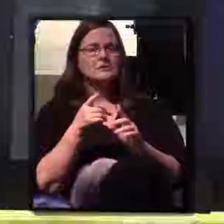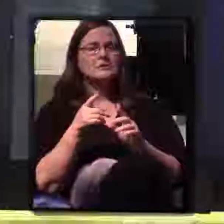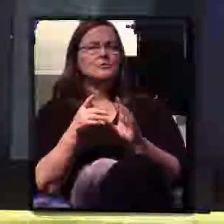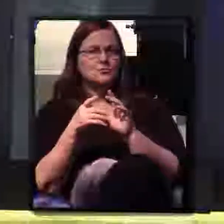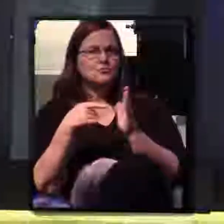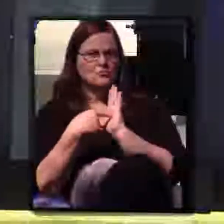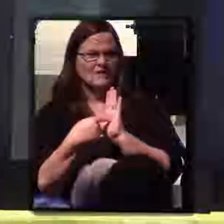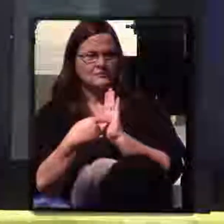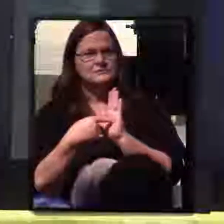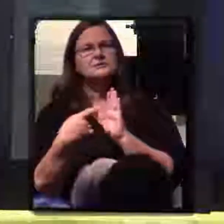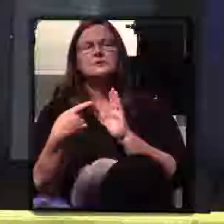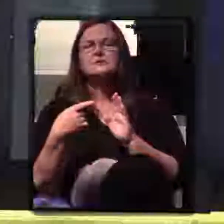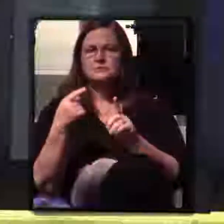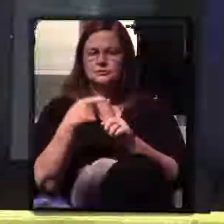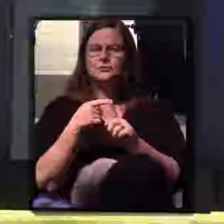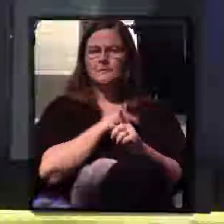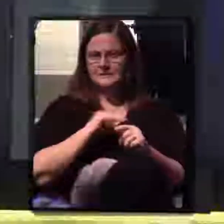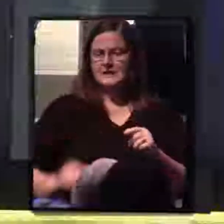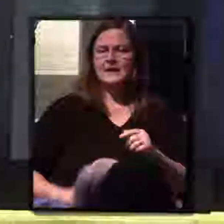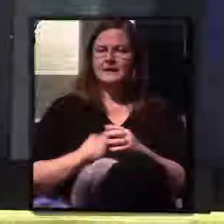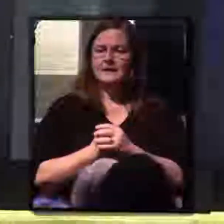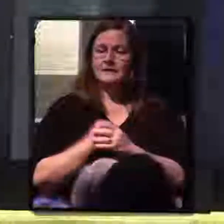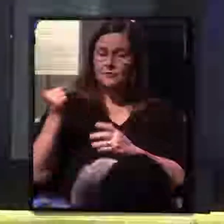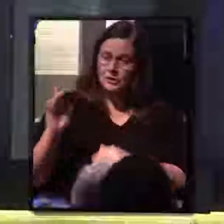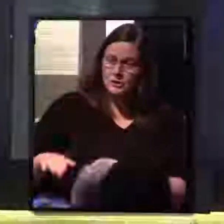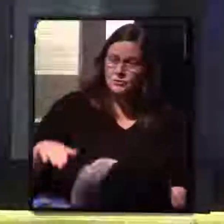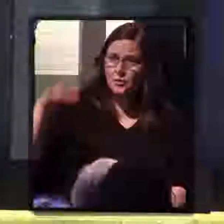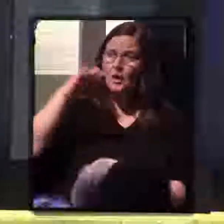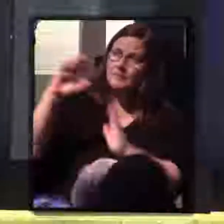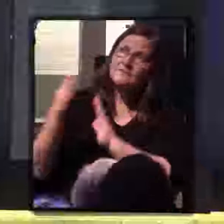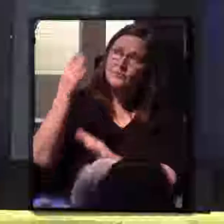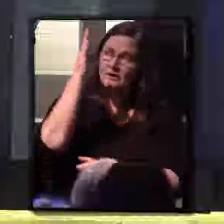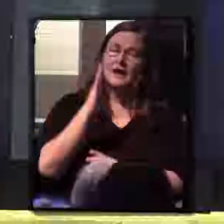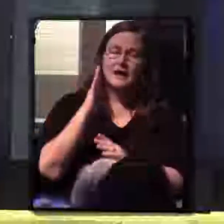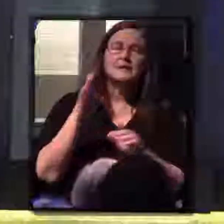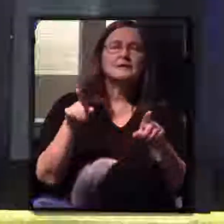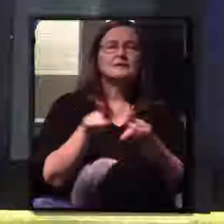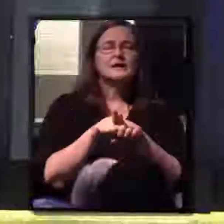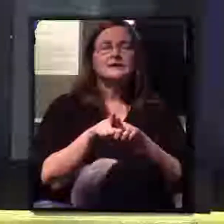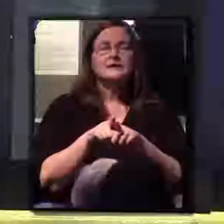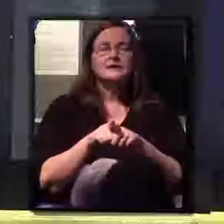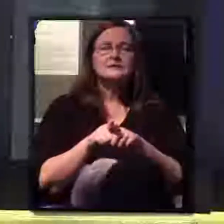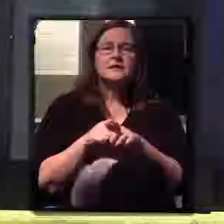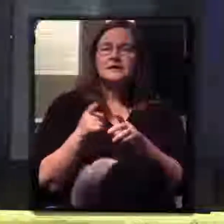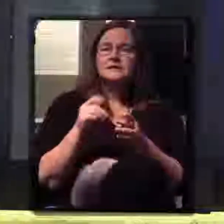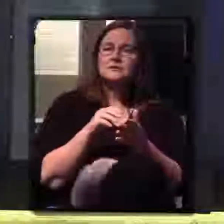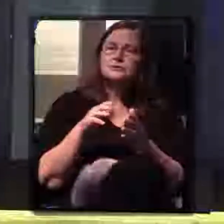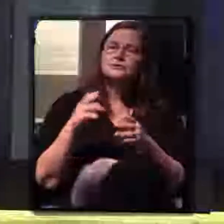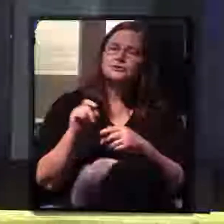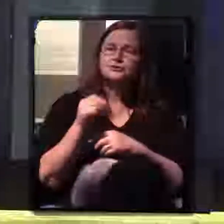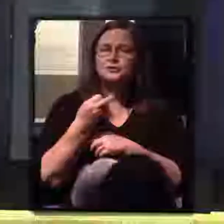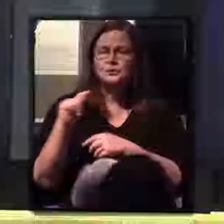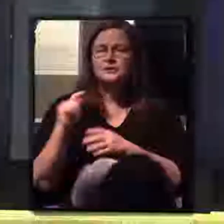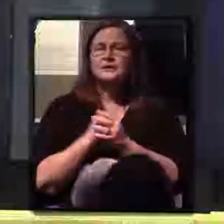course, believe that this is a direct reference to the Messiah, to Jesus. He says, "For he grew up before him like a tender shoot